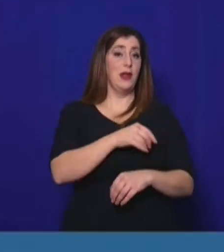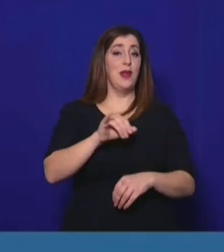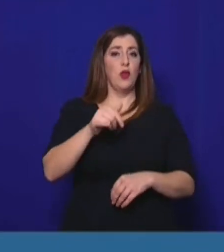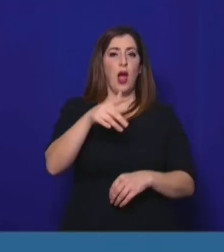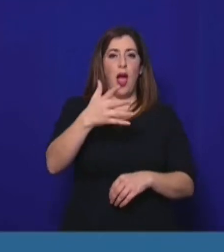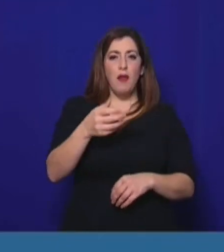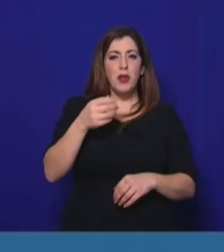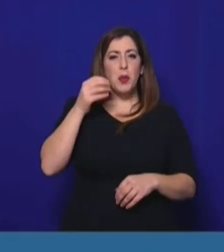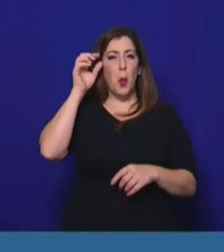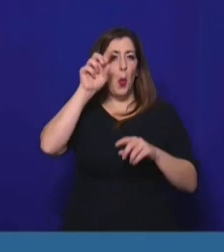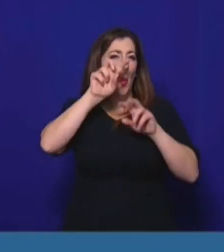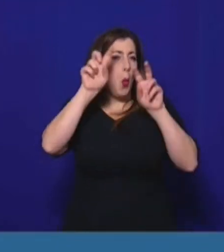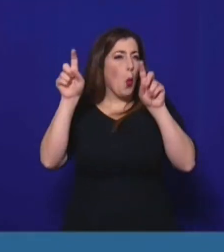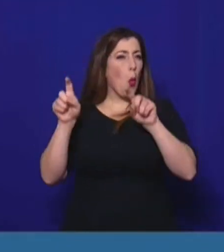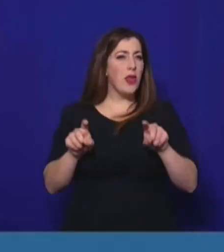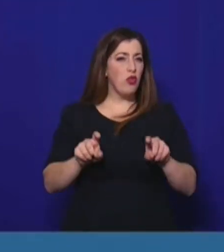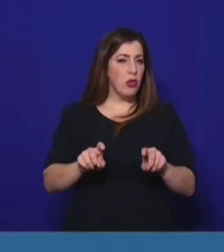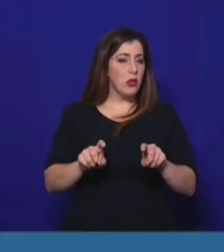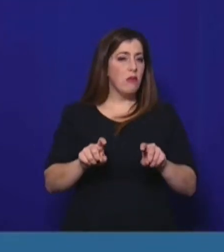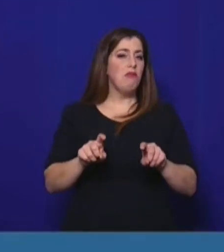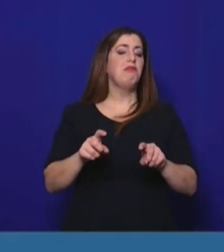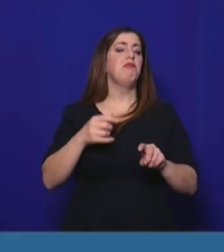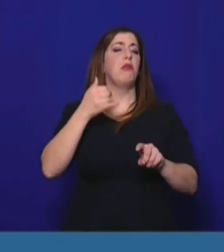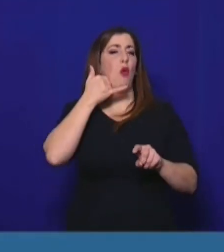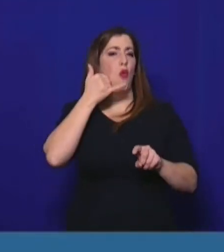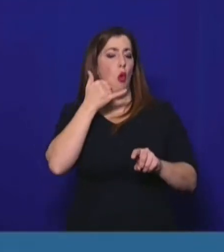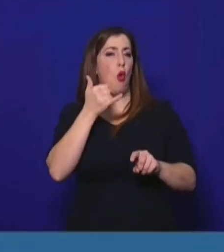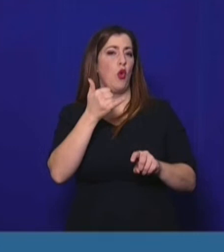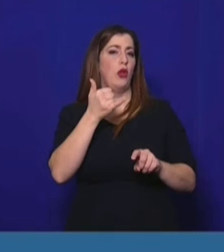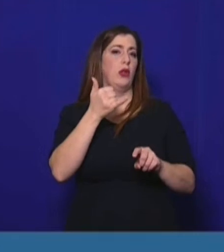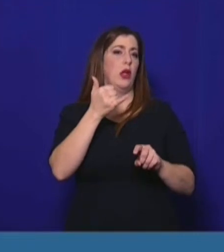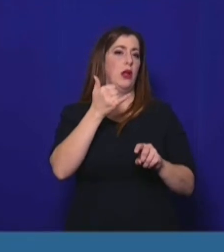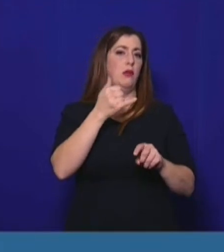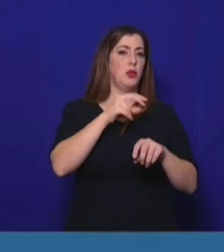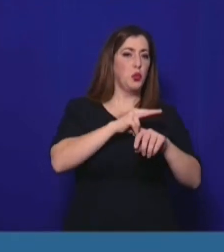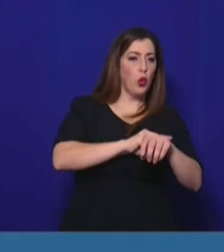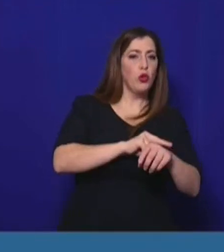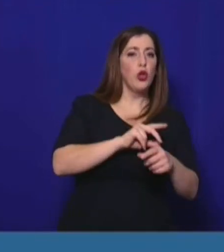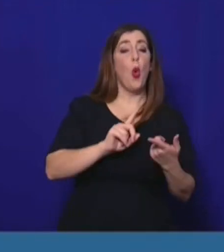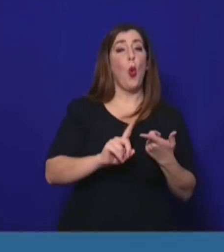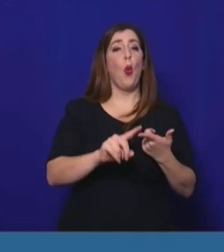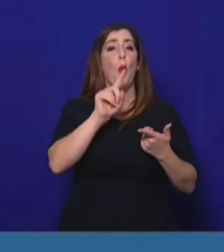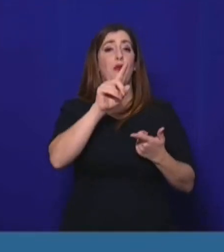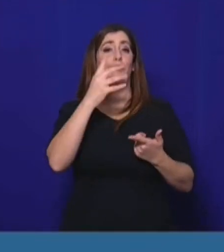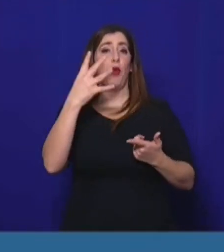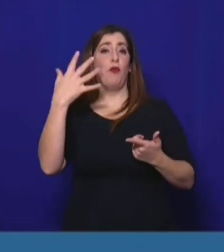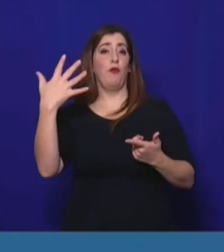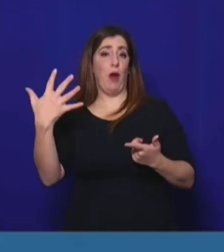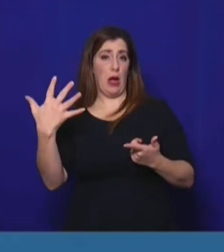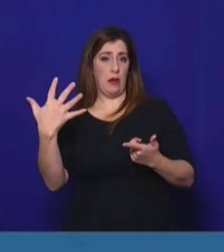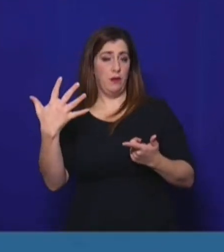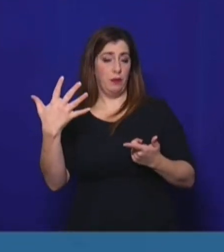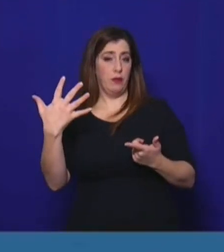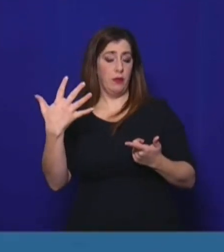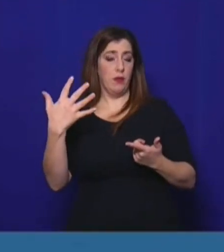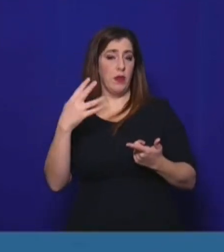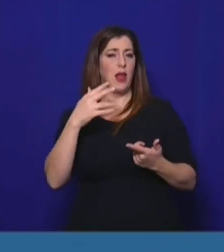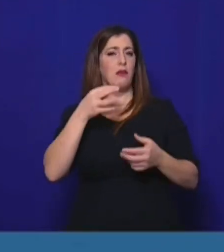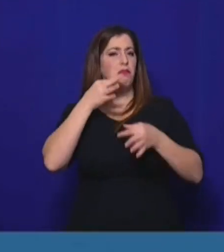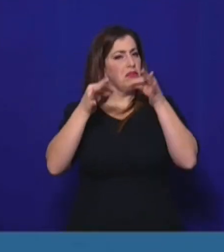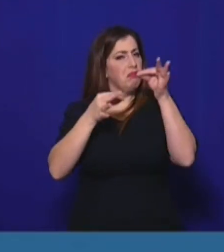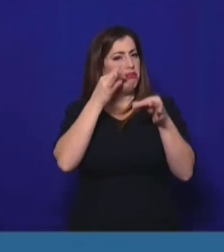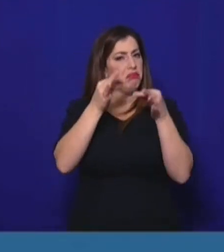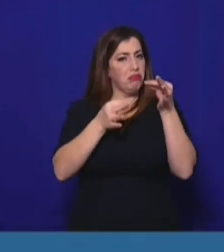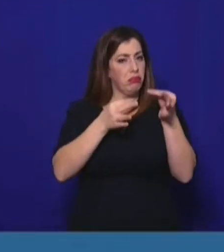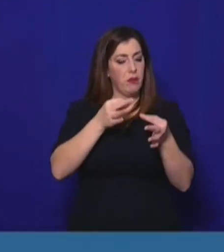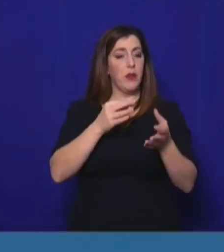doctor. You can also call us on our helpline 145. However, it is important to stick to your appointment because we